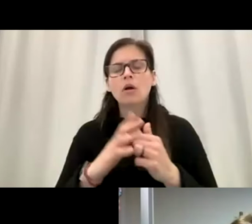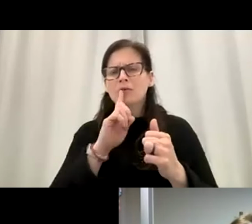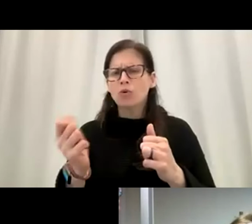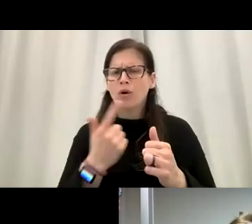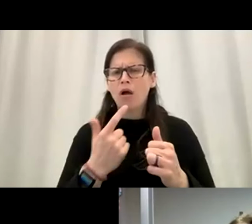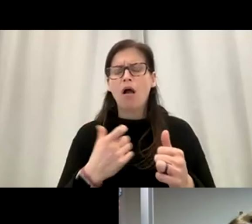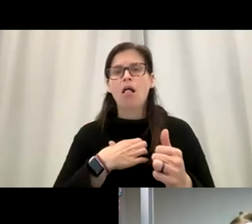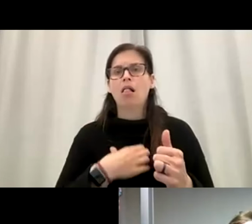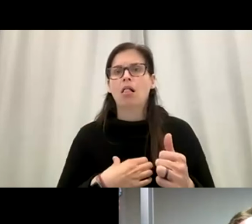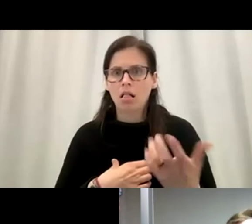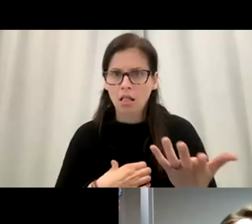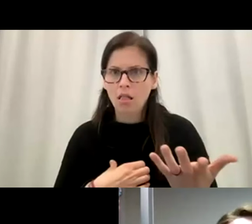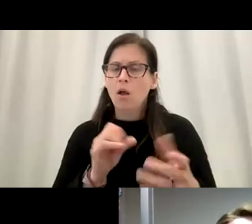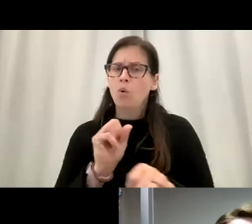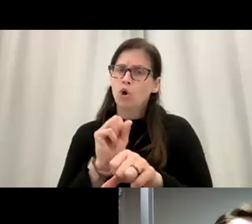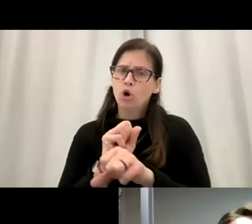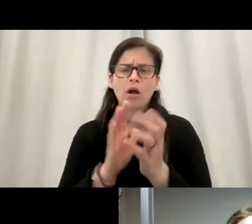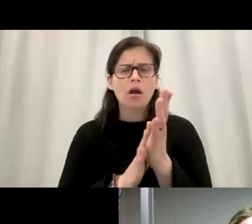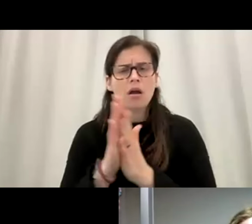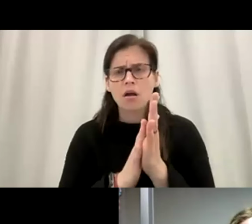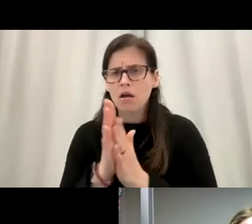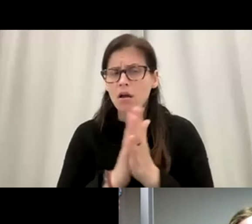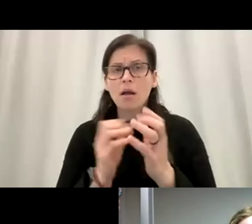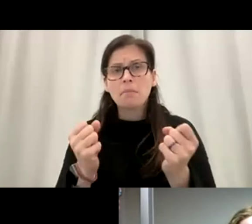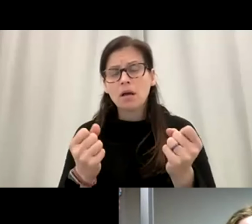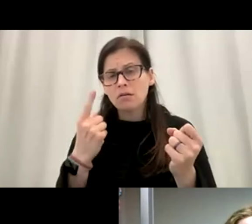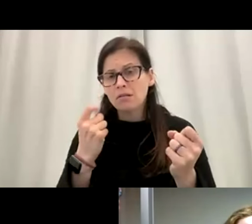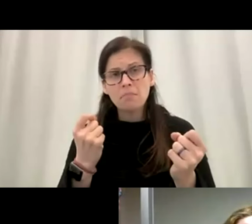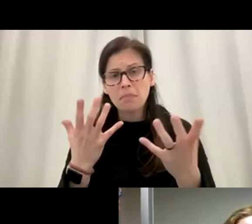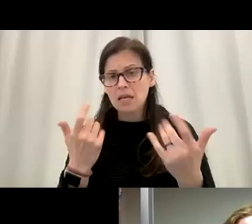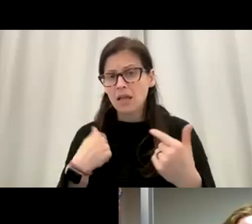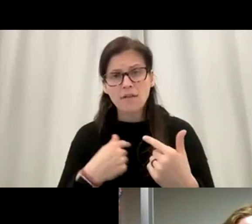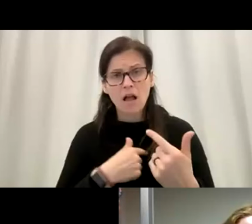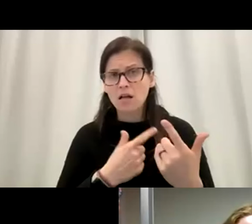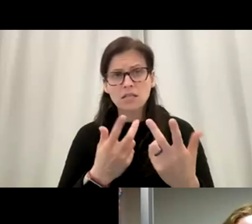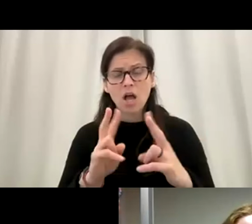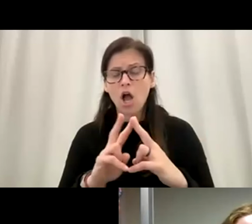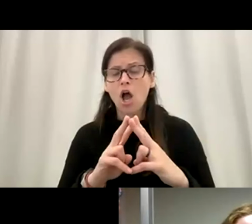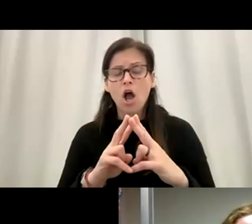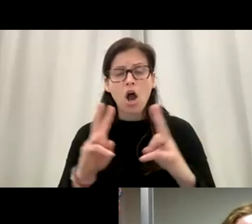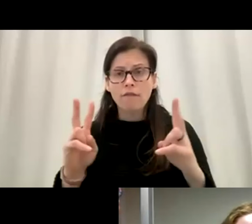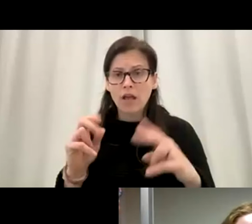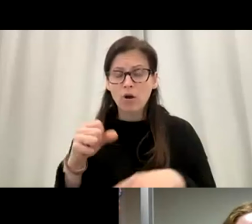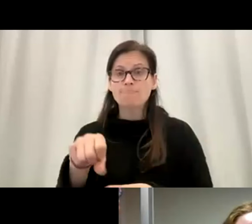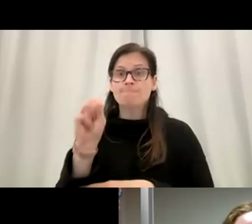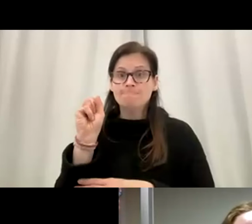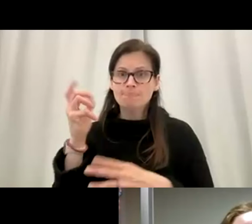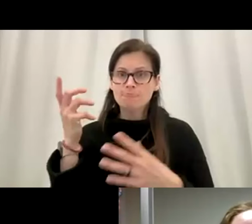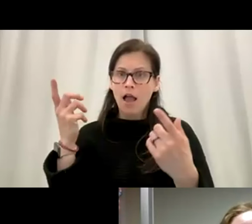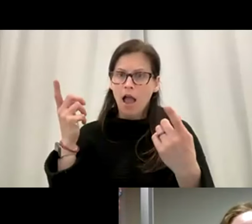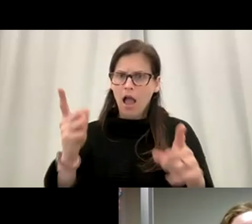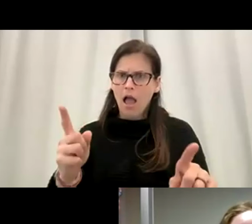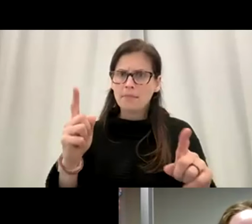with our work. And understandably, a lot of us were just unbelievably taken aback that our